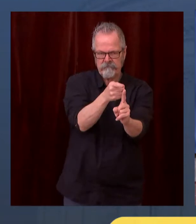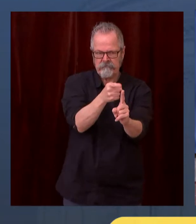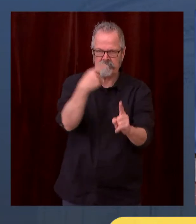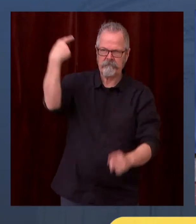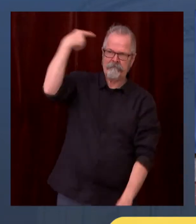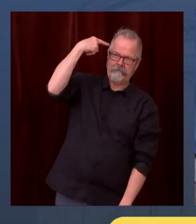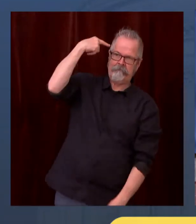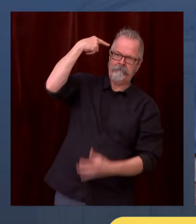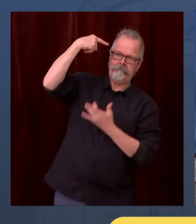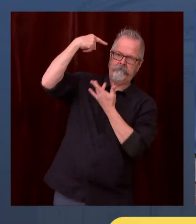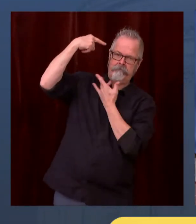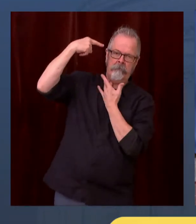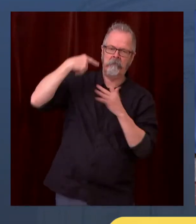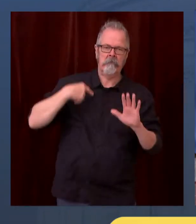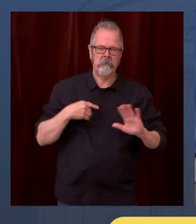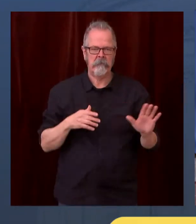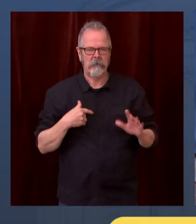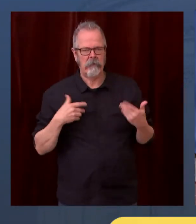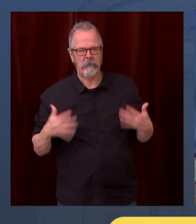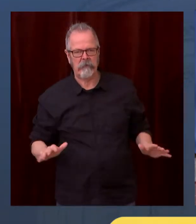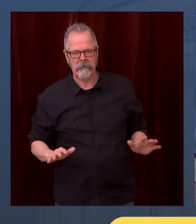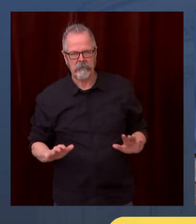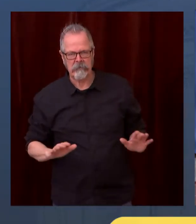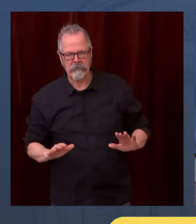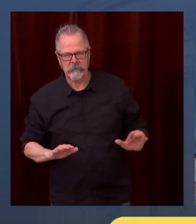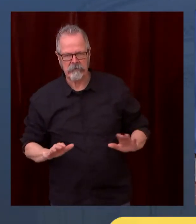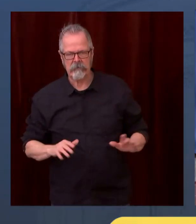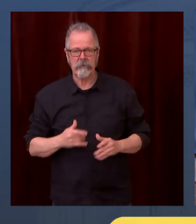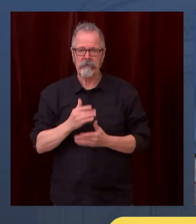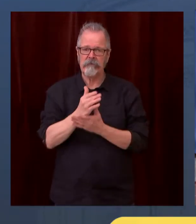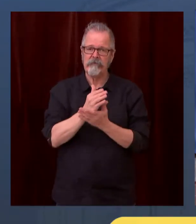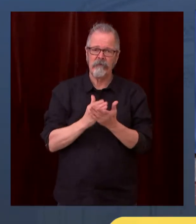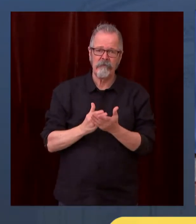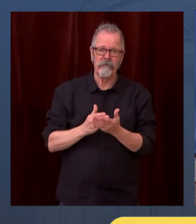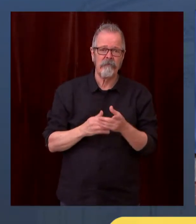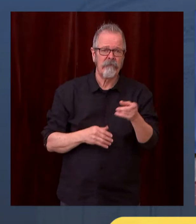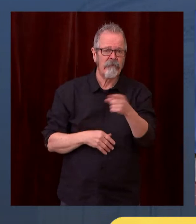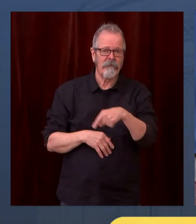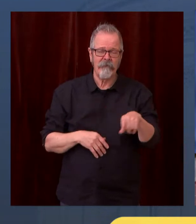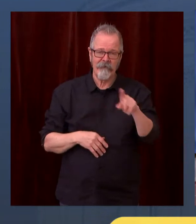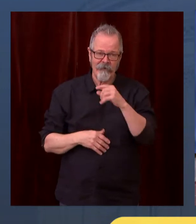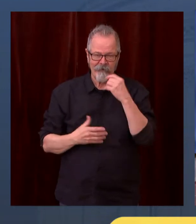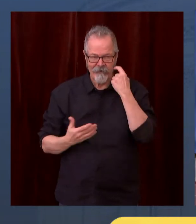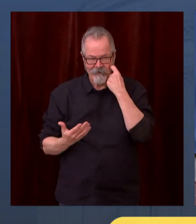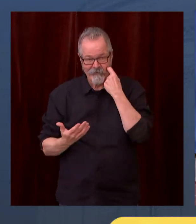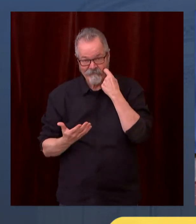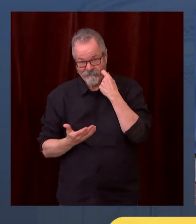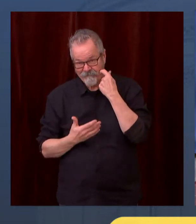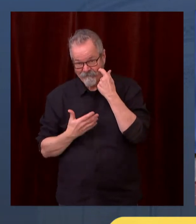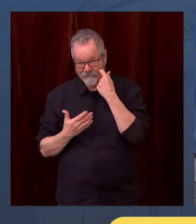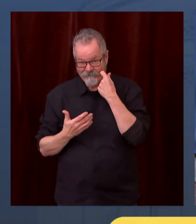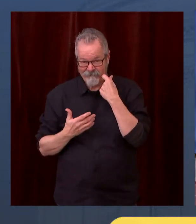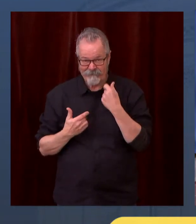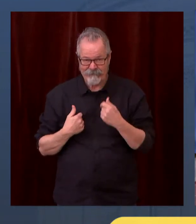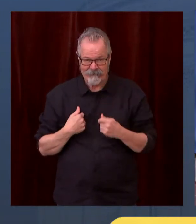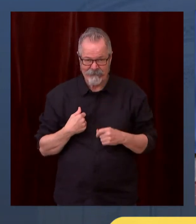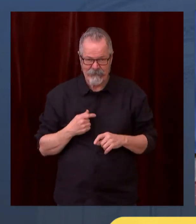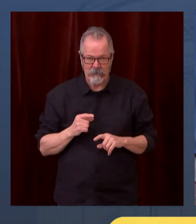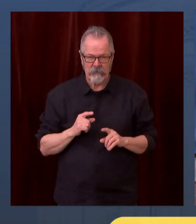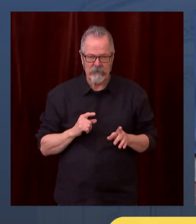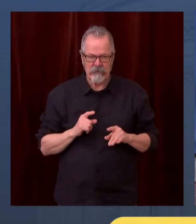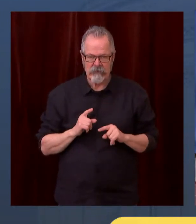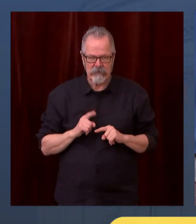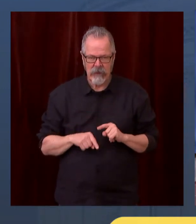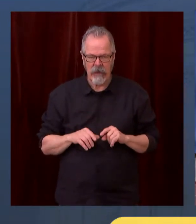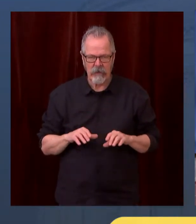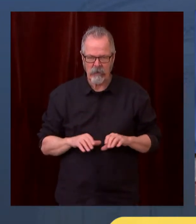that some providers, don't have the capability of doing the rate of vaccination that we